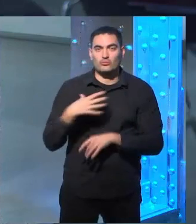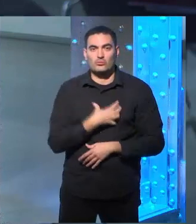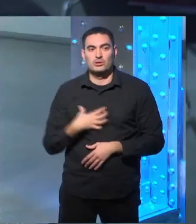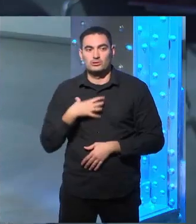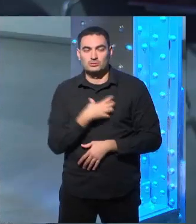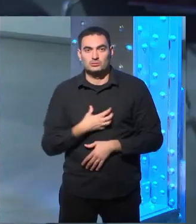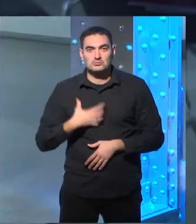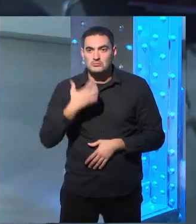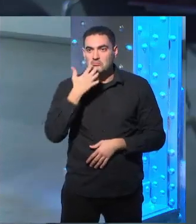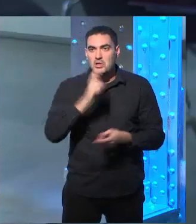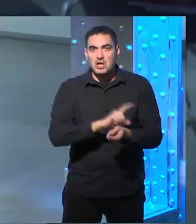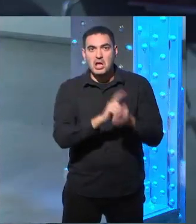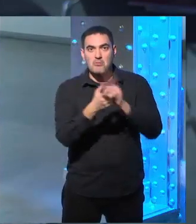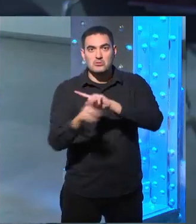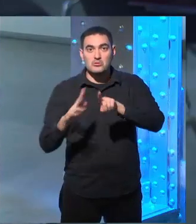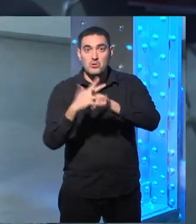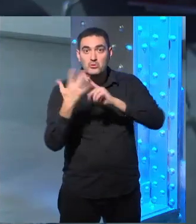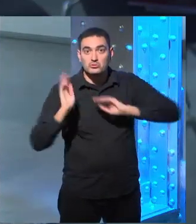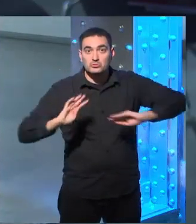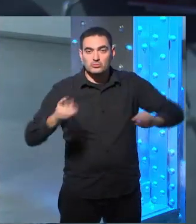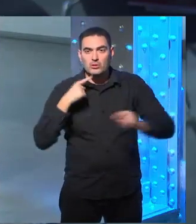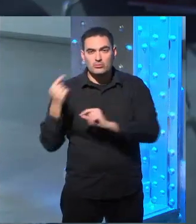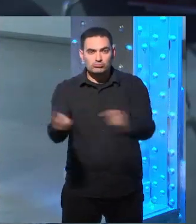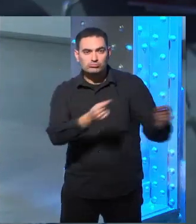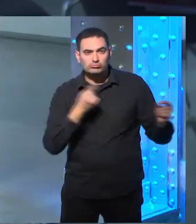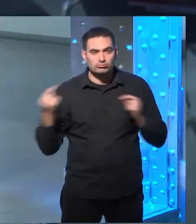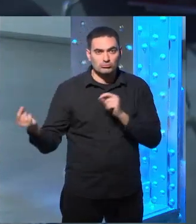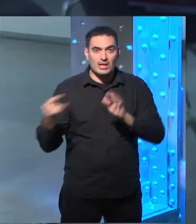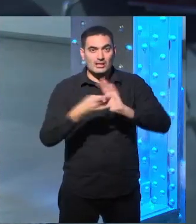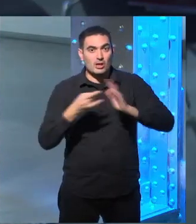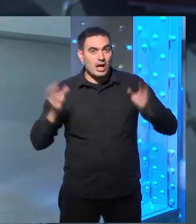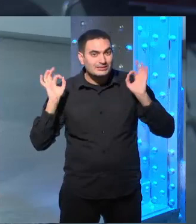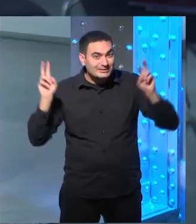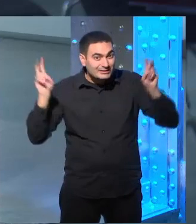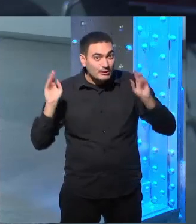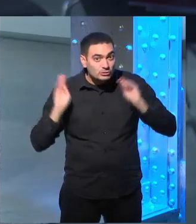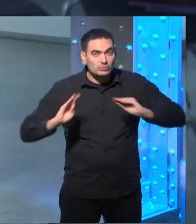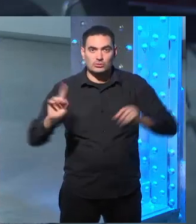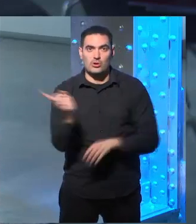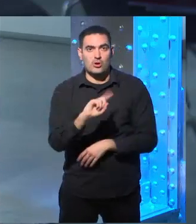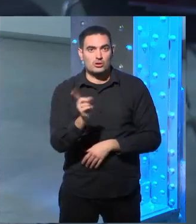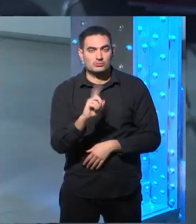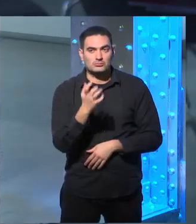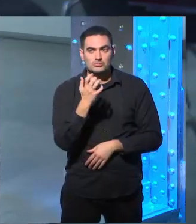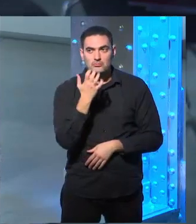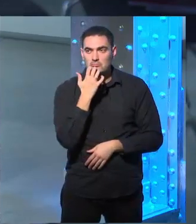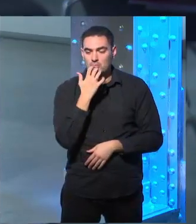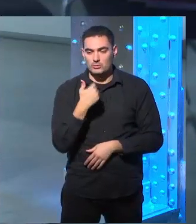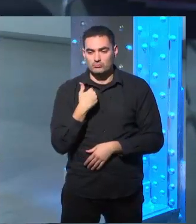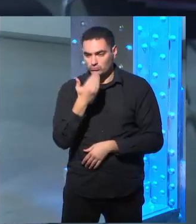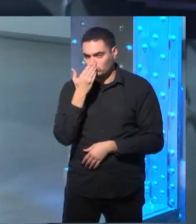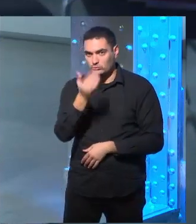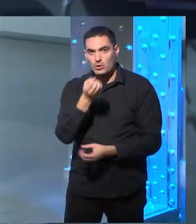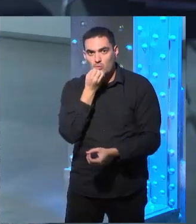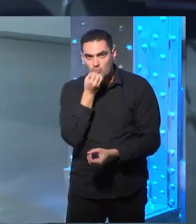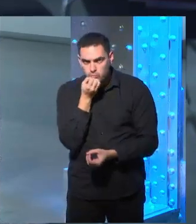to change our perspective and to stop doing things that we have been doing for so long. And